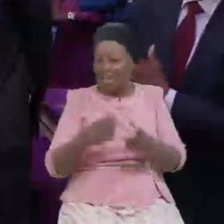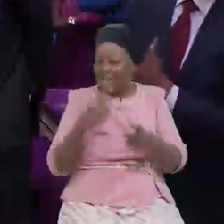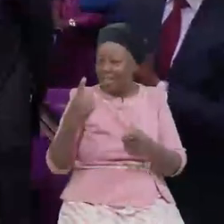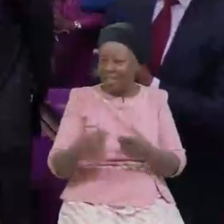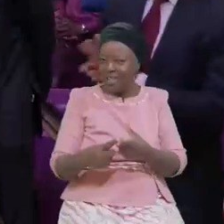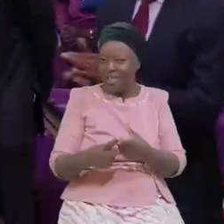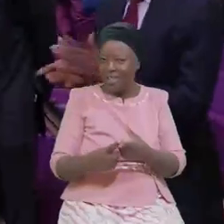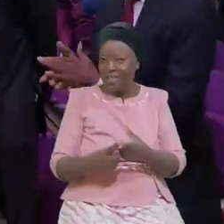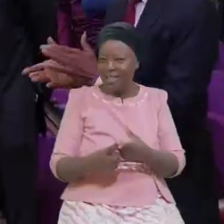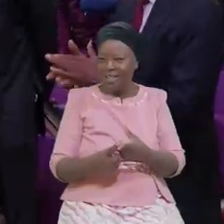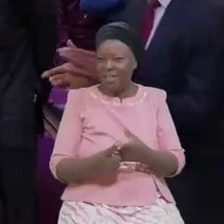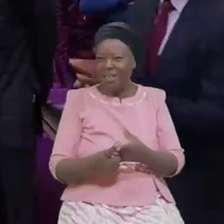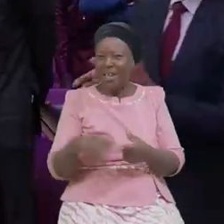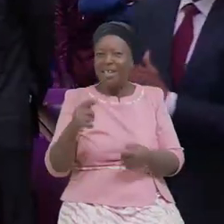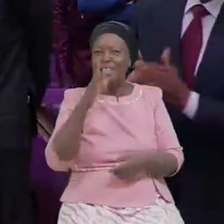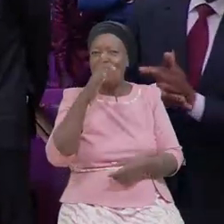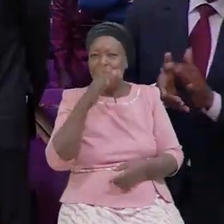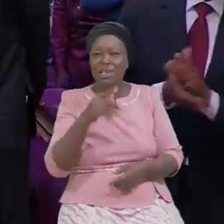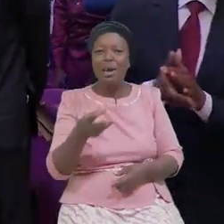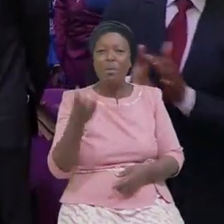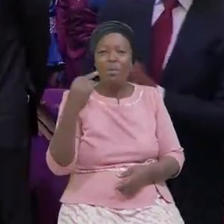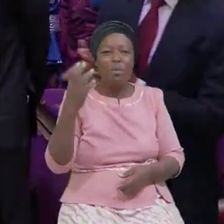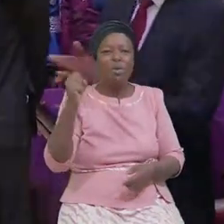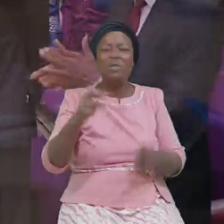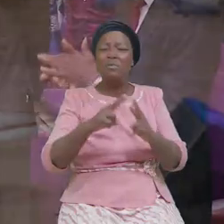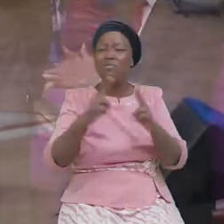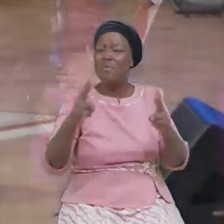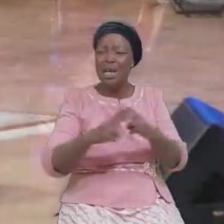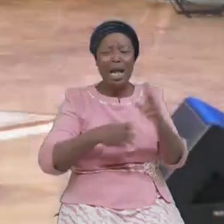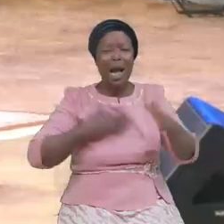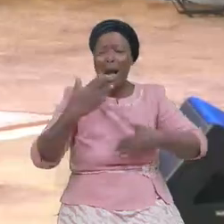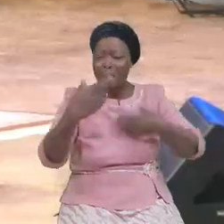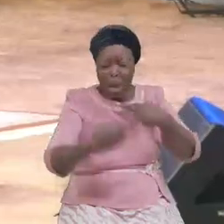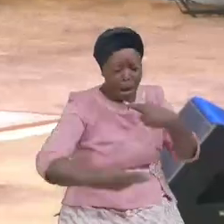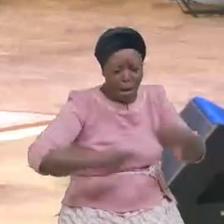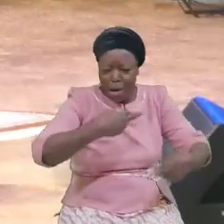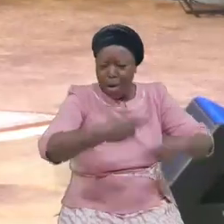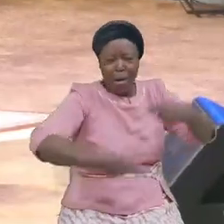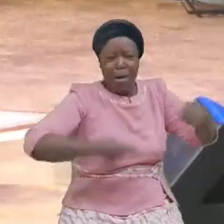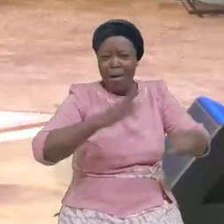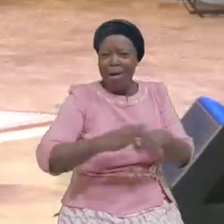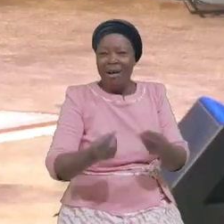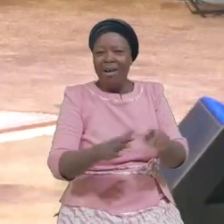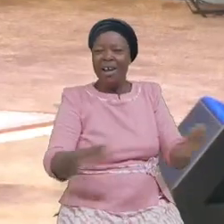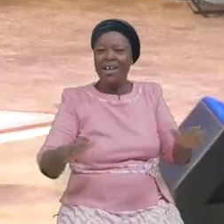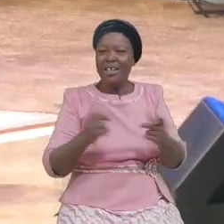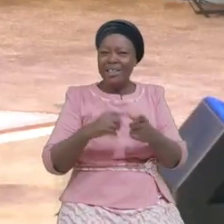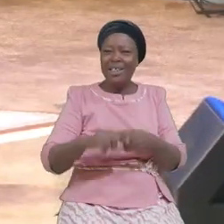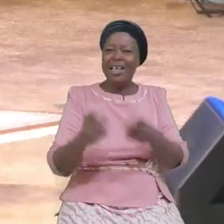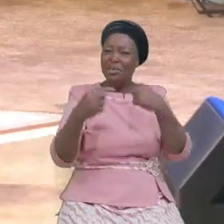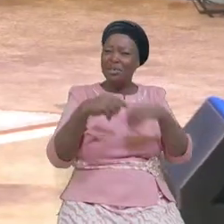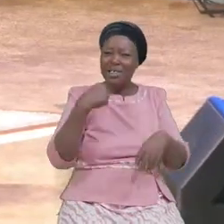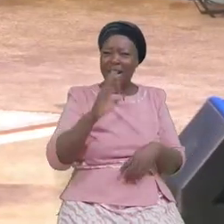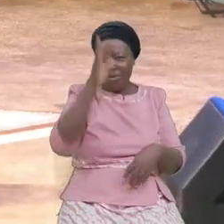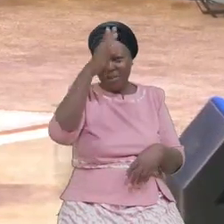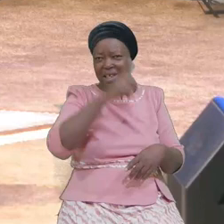And so the mother was so excited, rolling on the ground. And then they came to tell me, was still there in